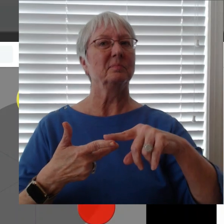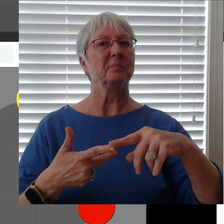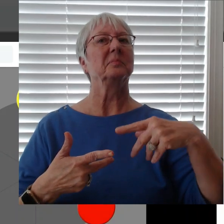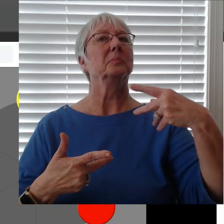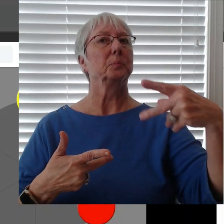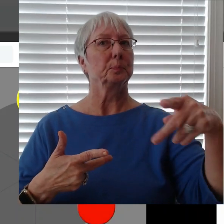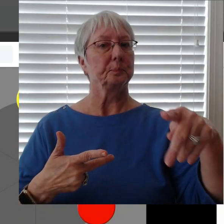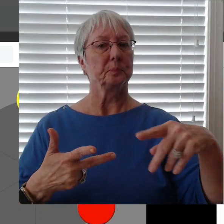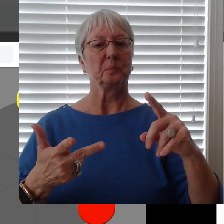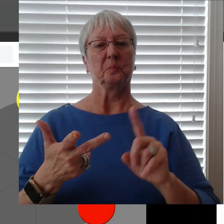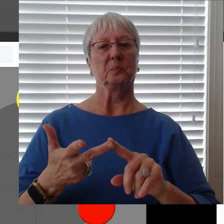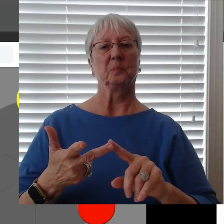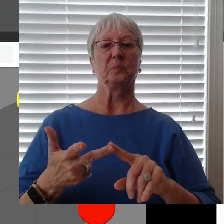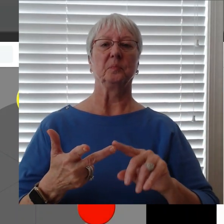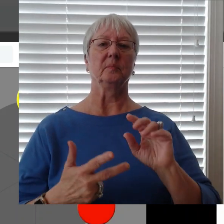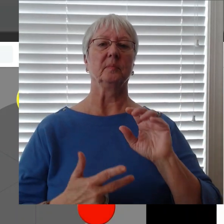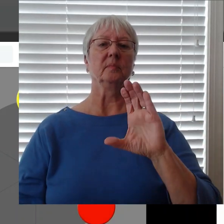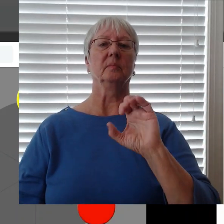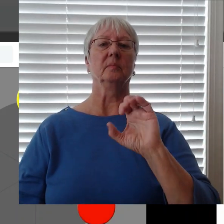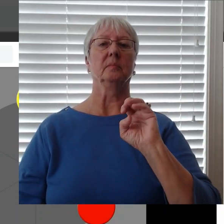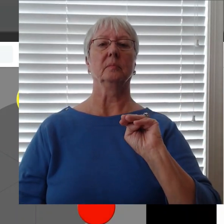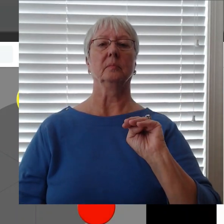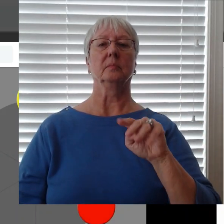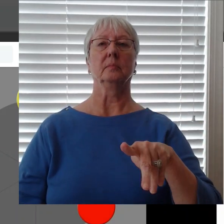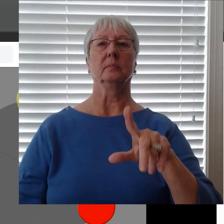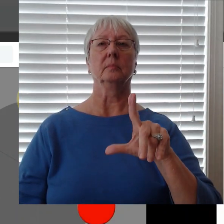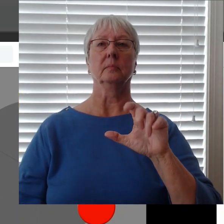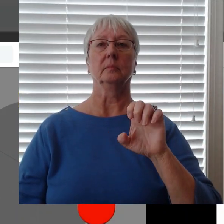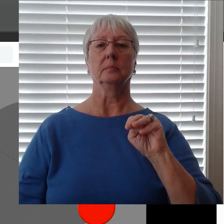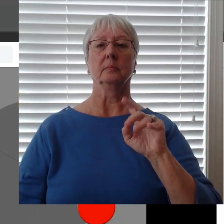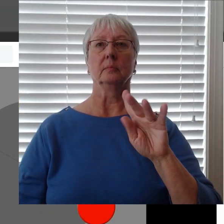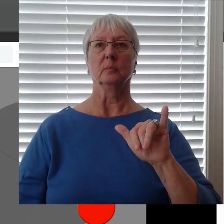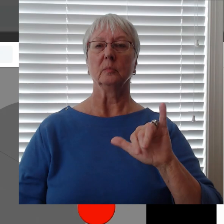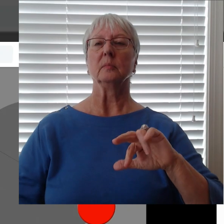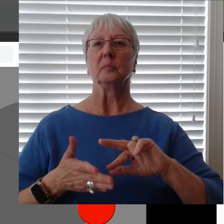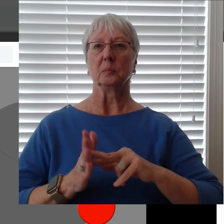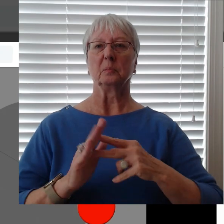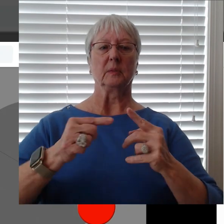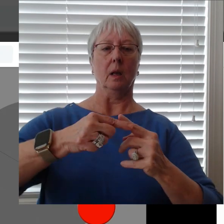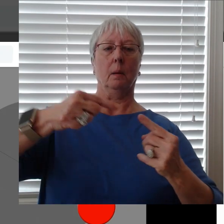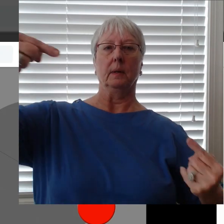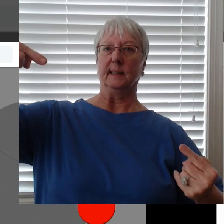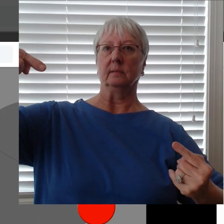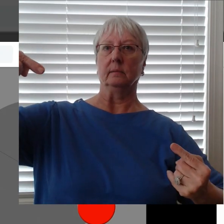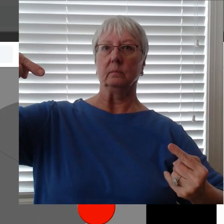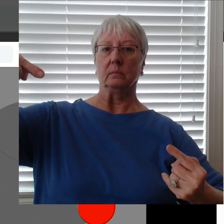Complementary colors are any two colors that are opposite on the color wheel, such as red and green,